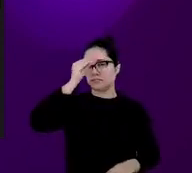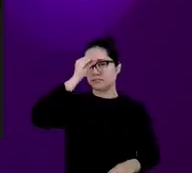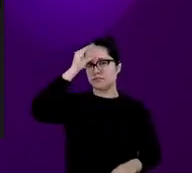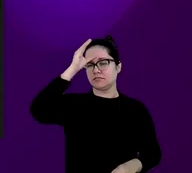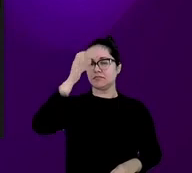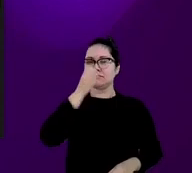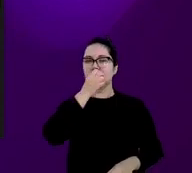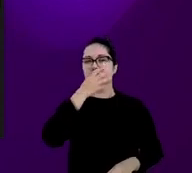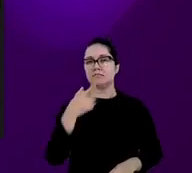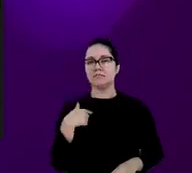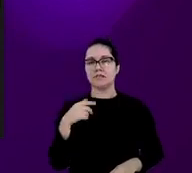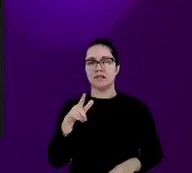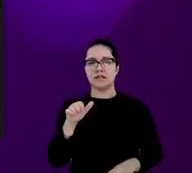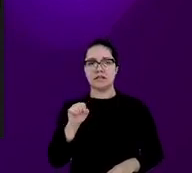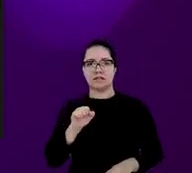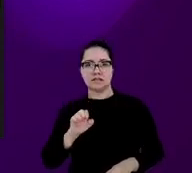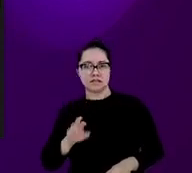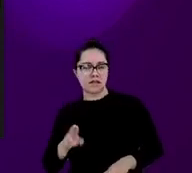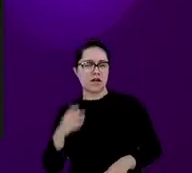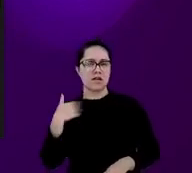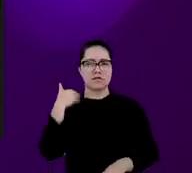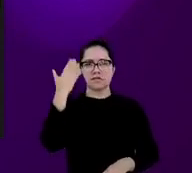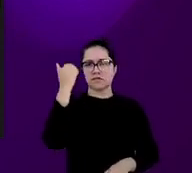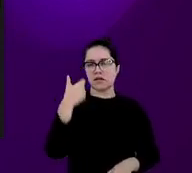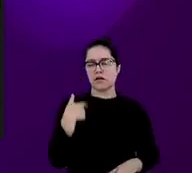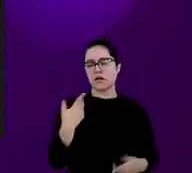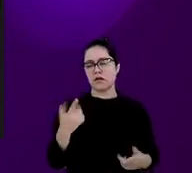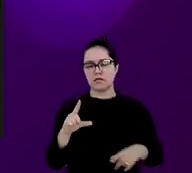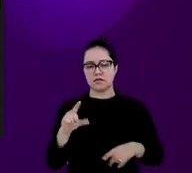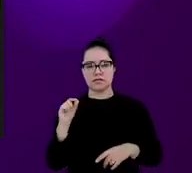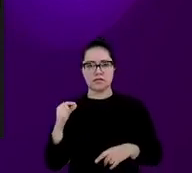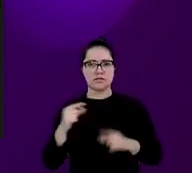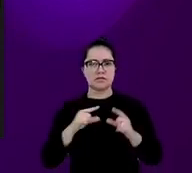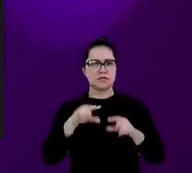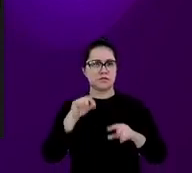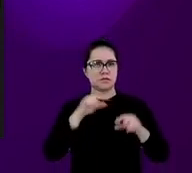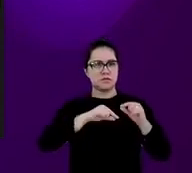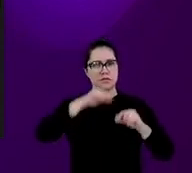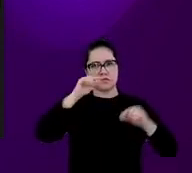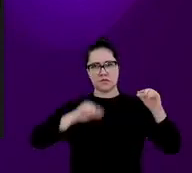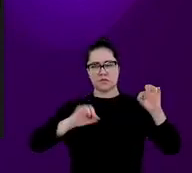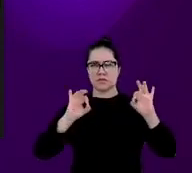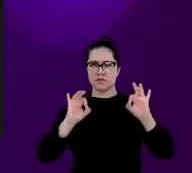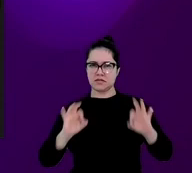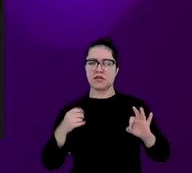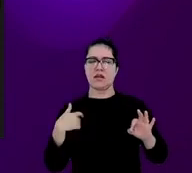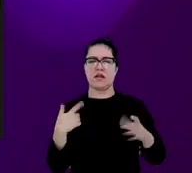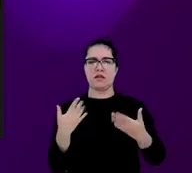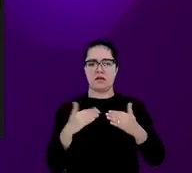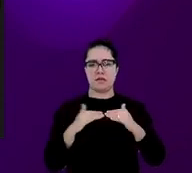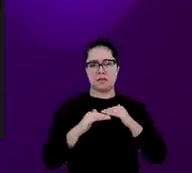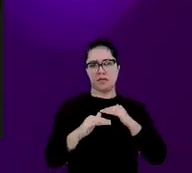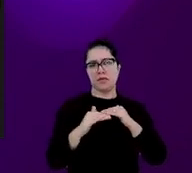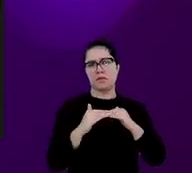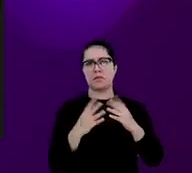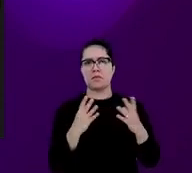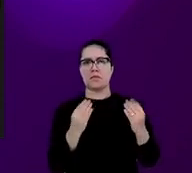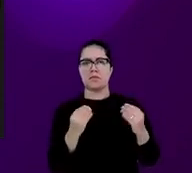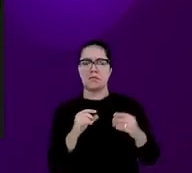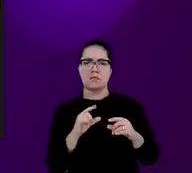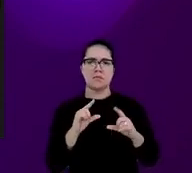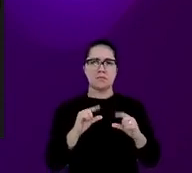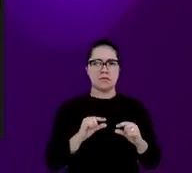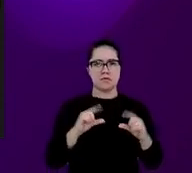the right intensity, the right dose. And how much this is based on